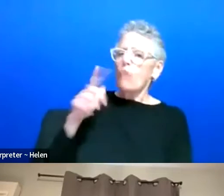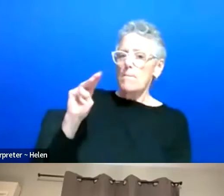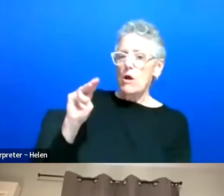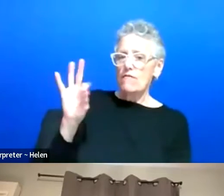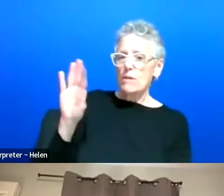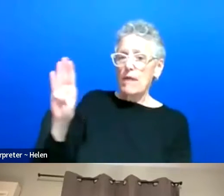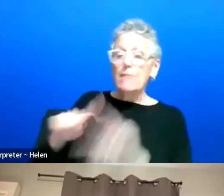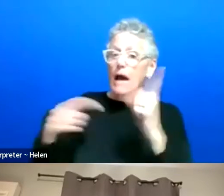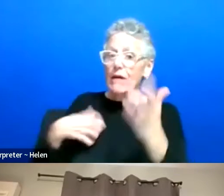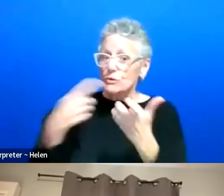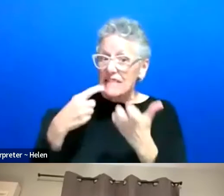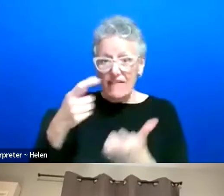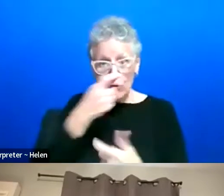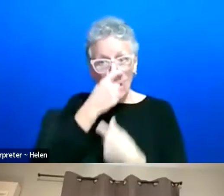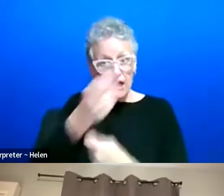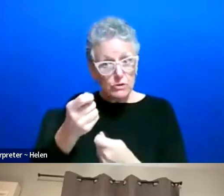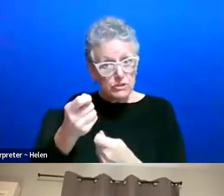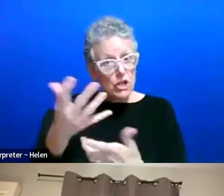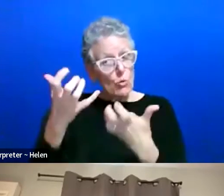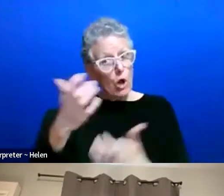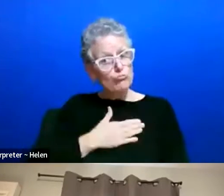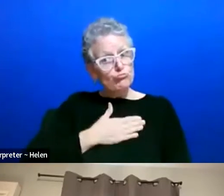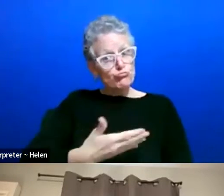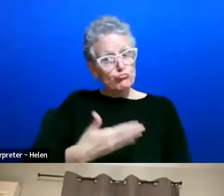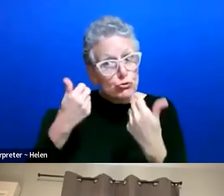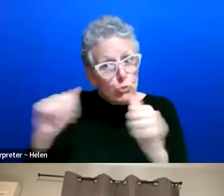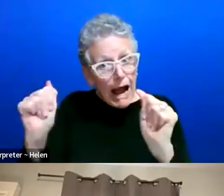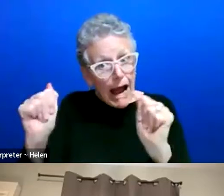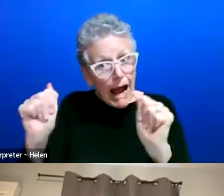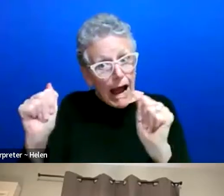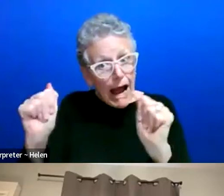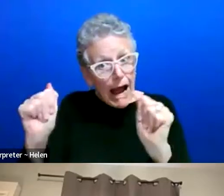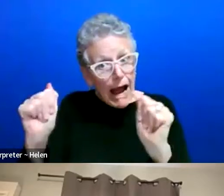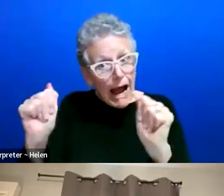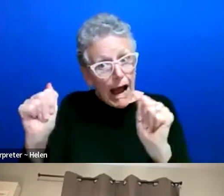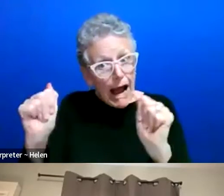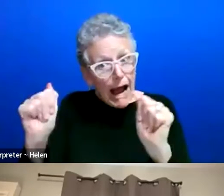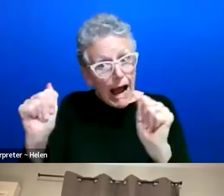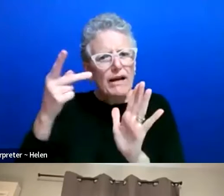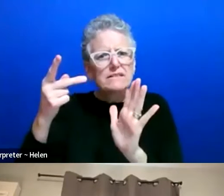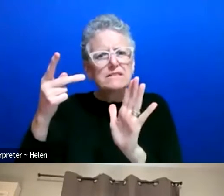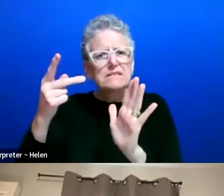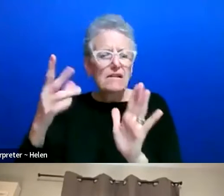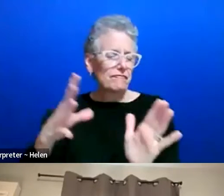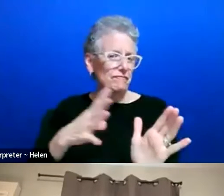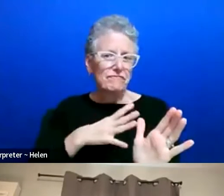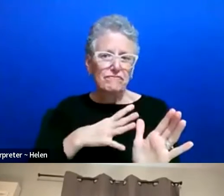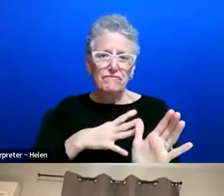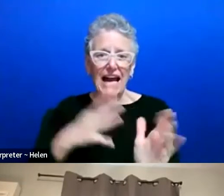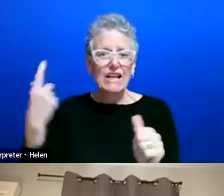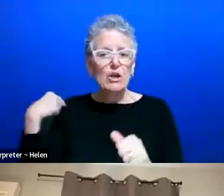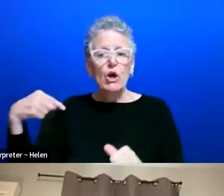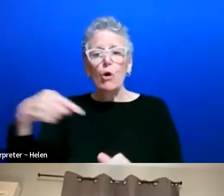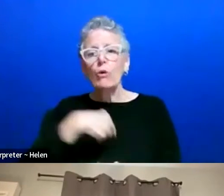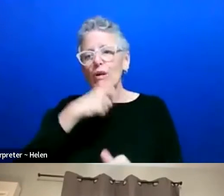me just say, if you're interested and you want to try a sport or come out a time or two, like, that is totally, like, we